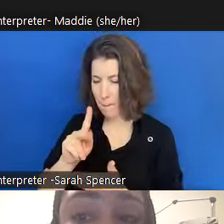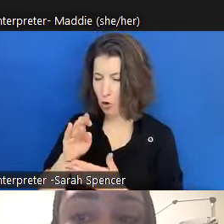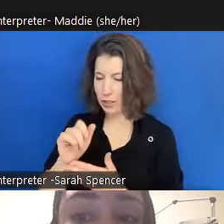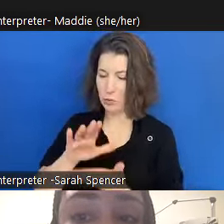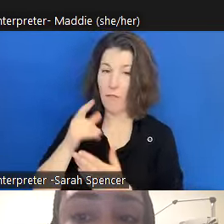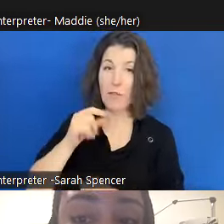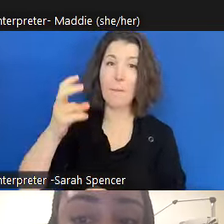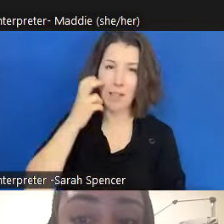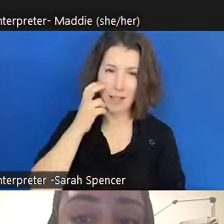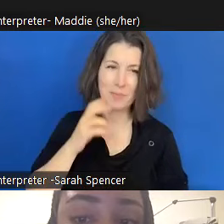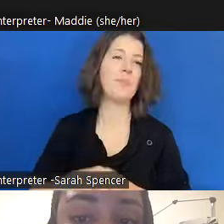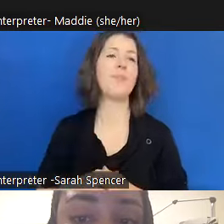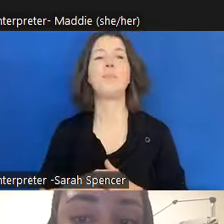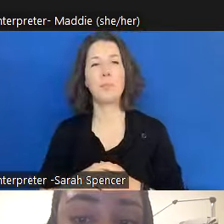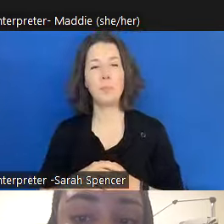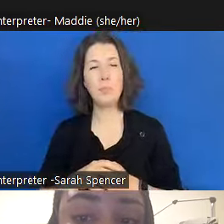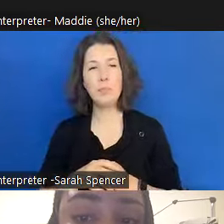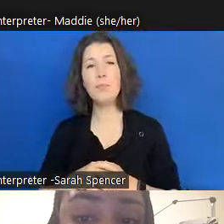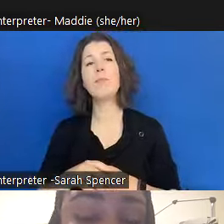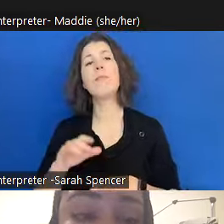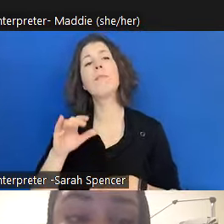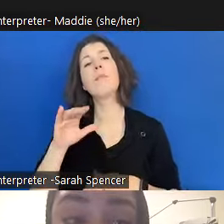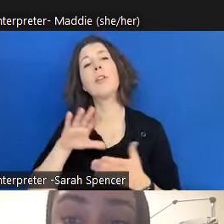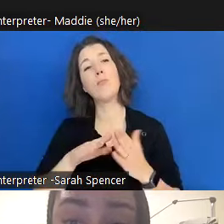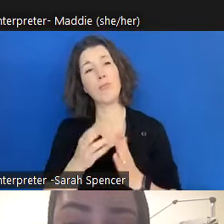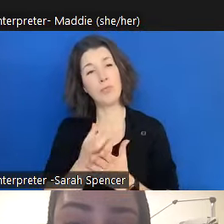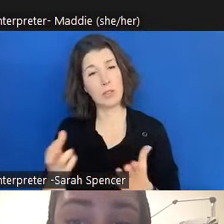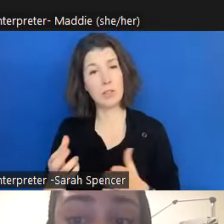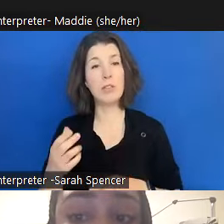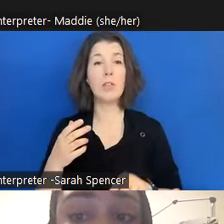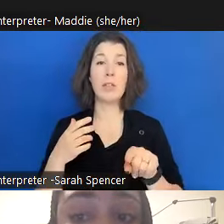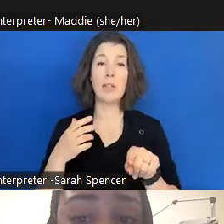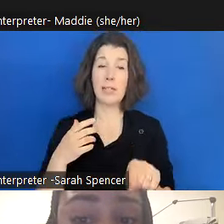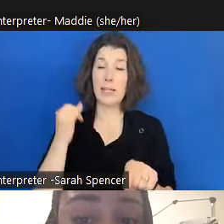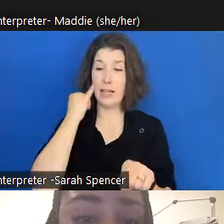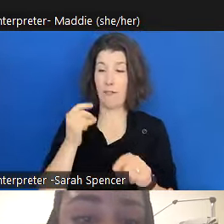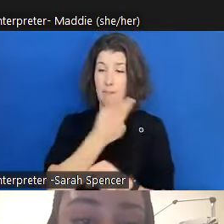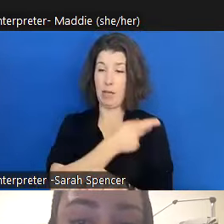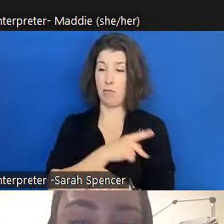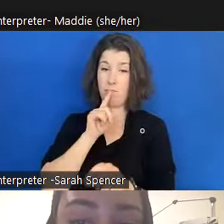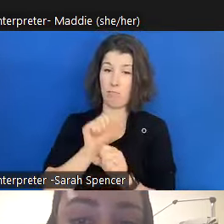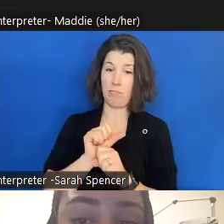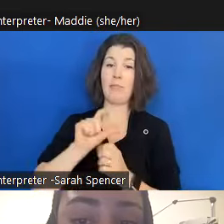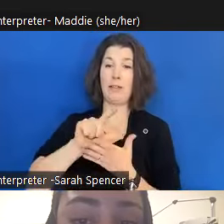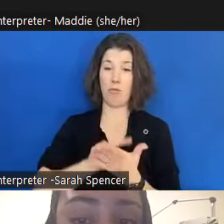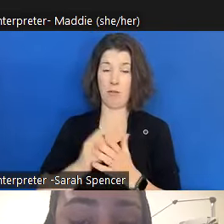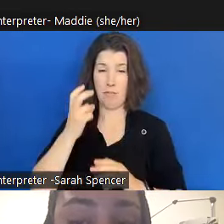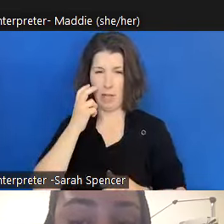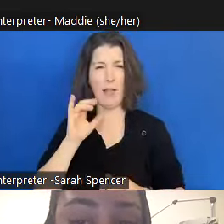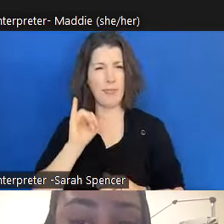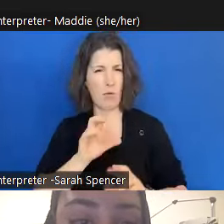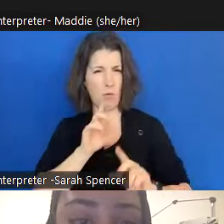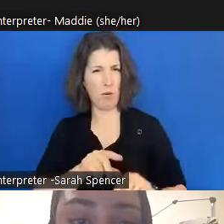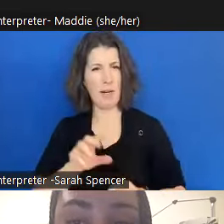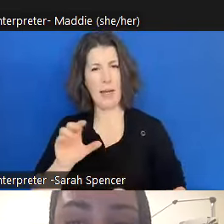that requires eye care providers to report if a patient is legally blind. So once the reporting has been done, MCB will